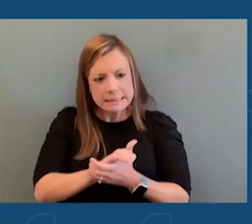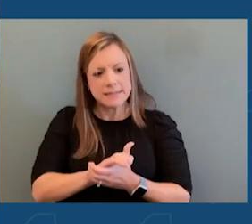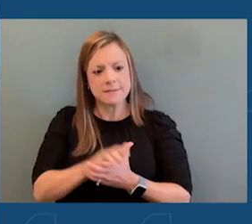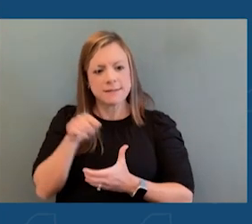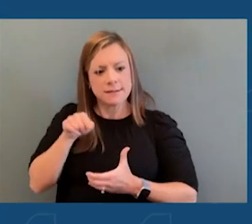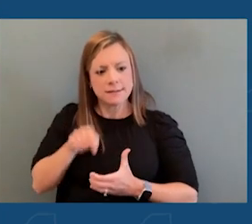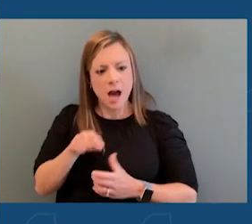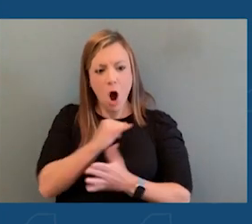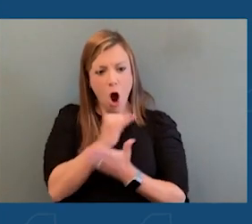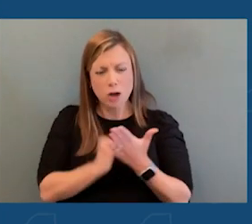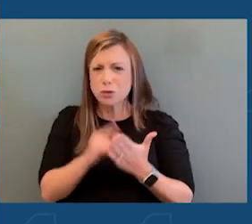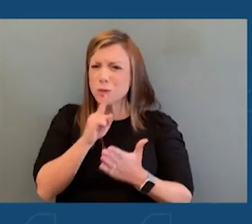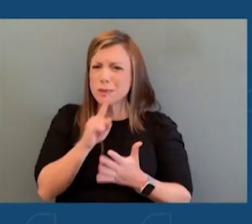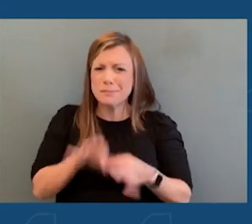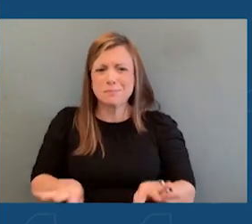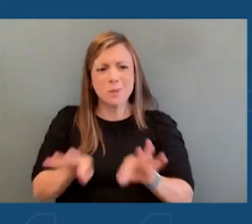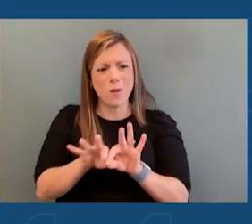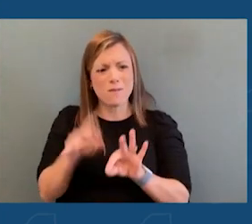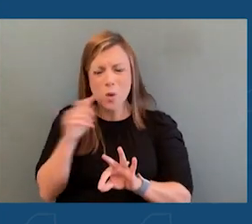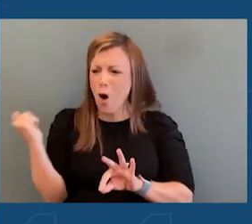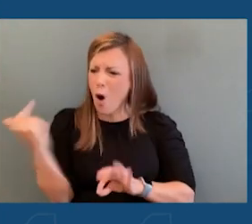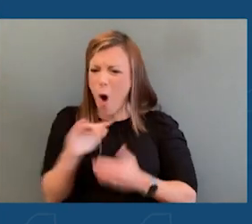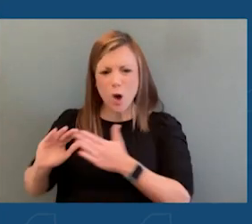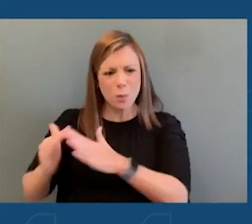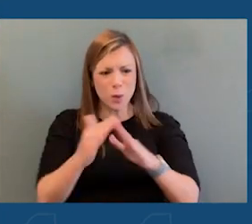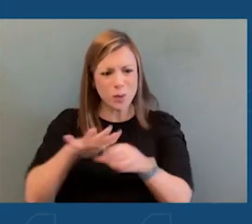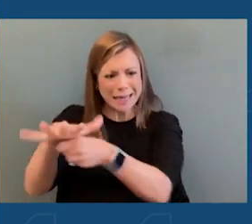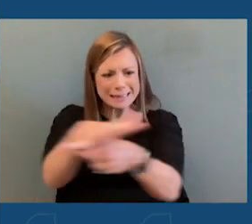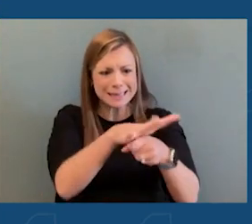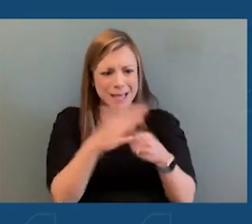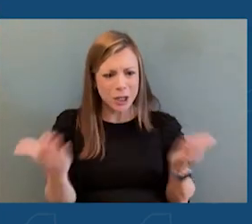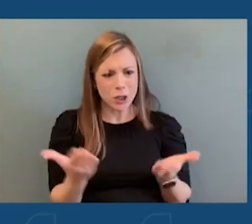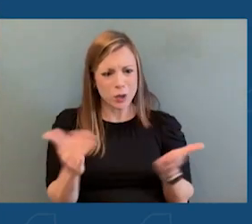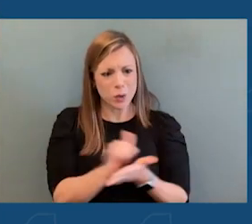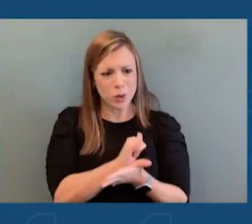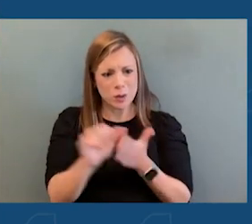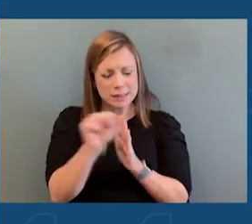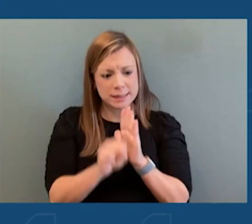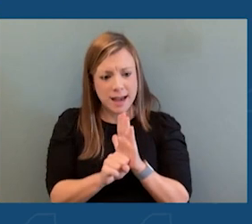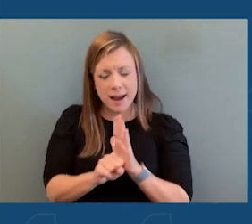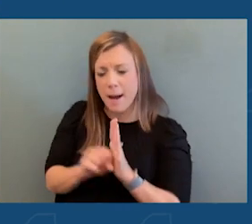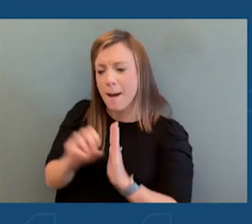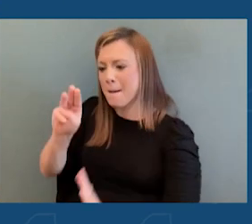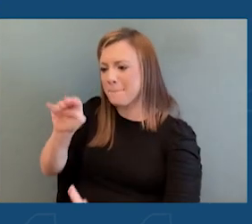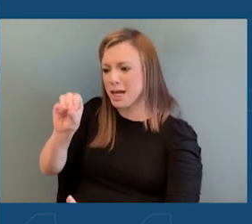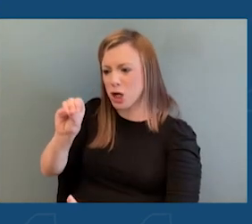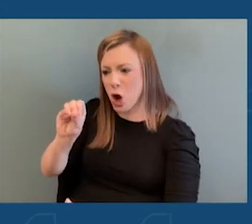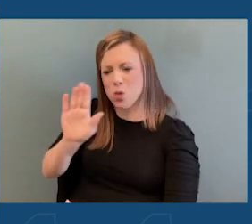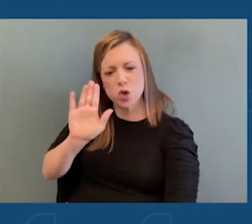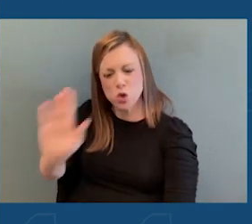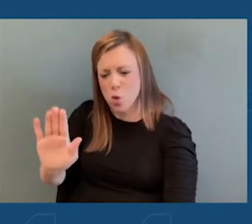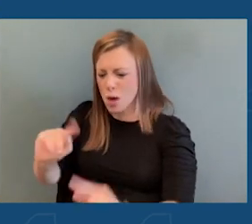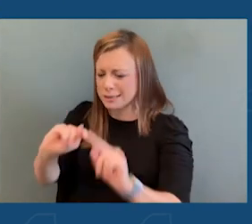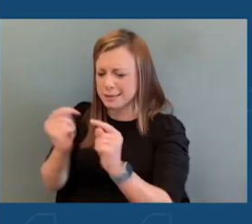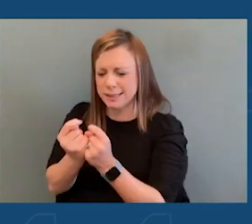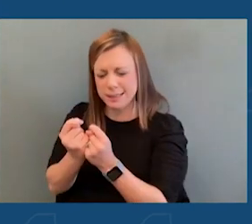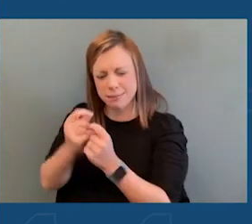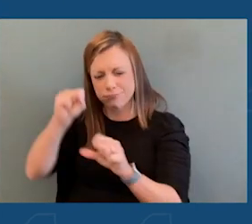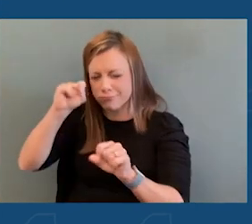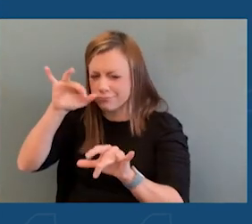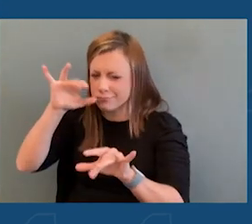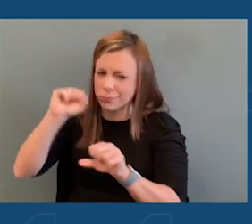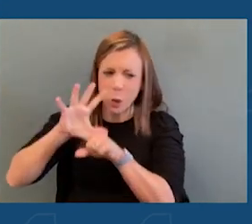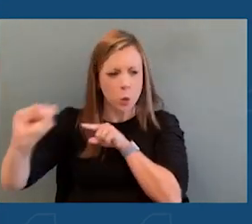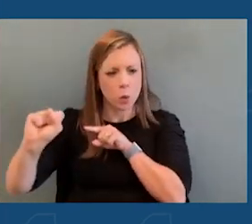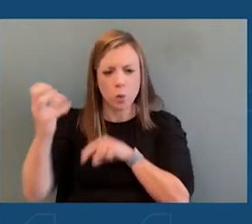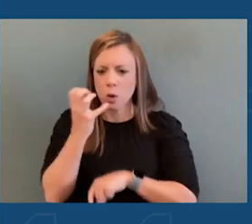York State. I want to thank Mino and your amazing team. And I have to tell you, every conversation